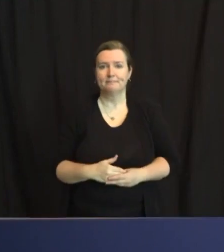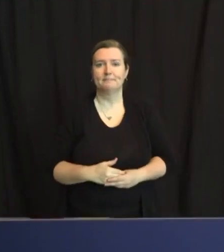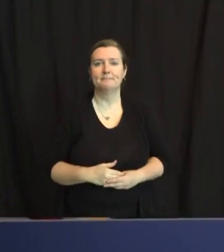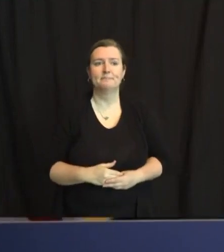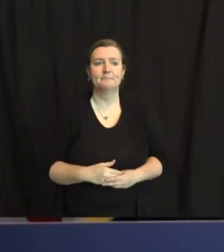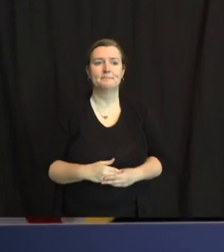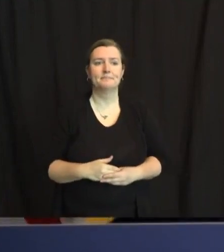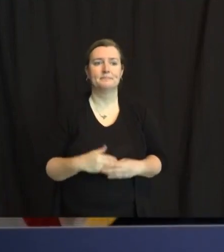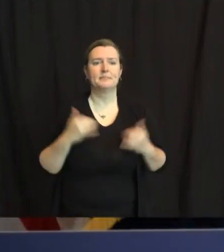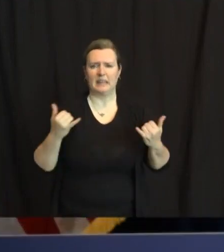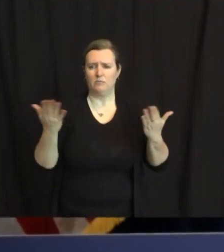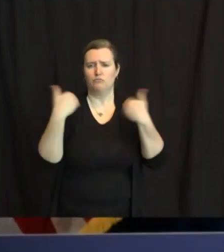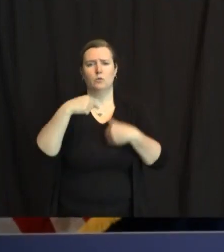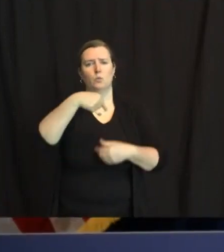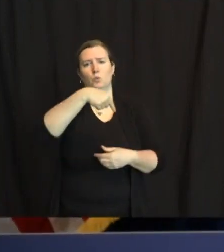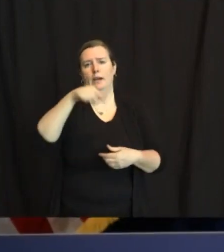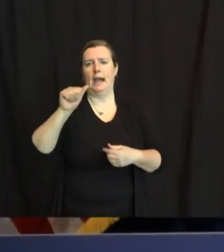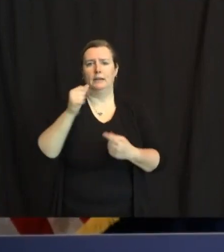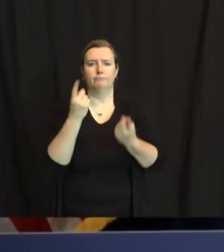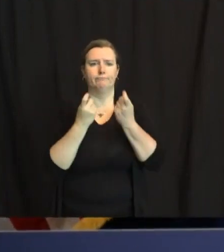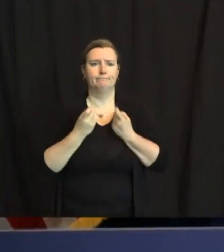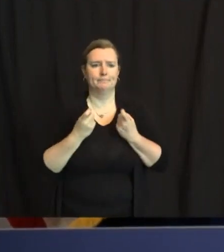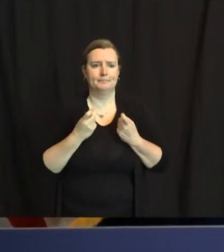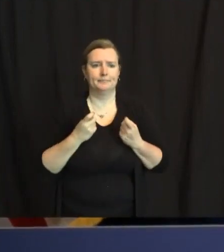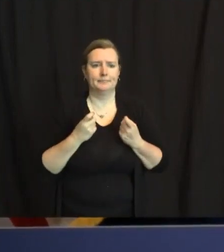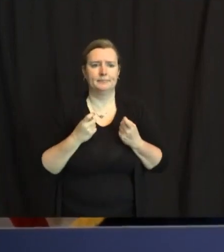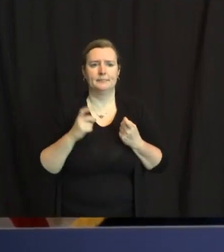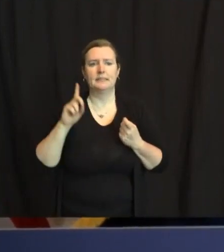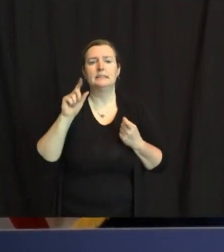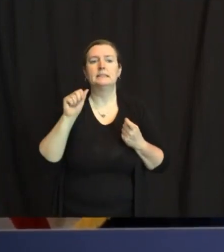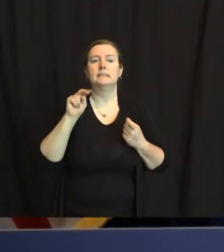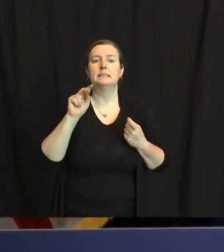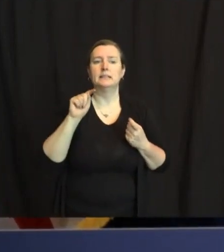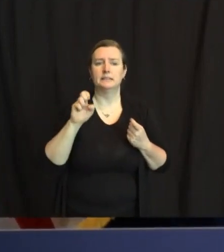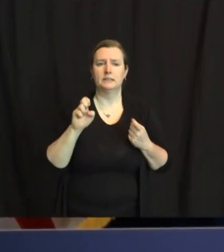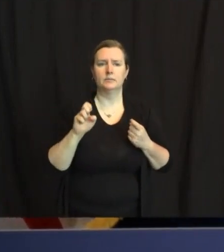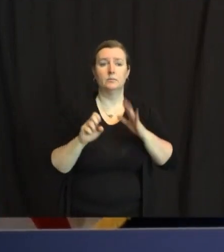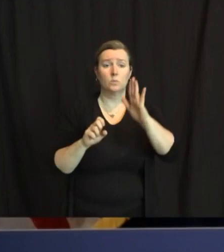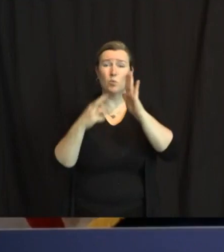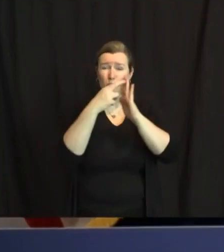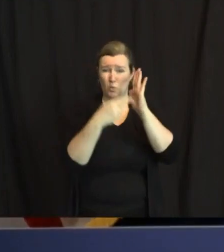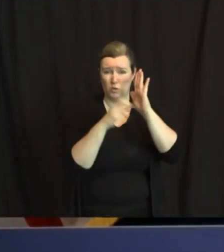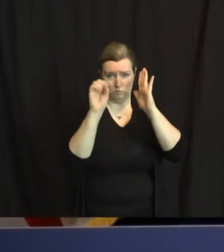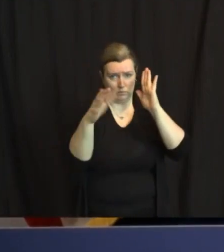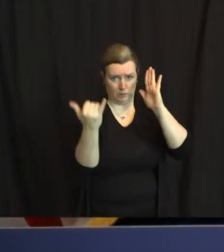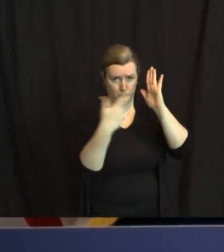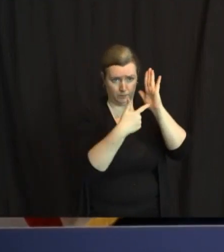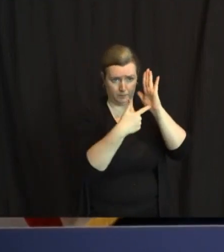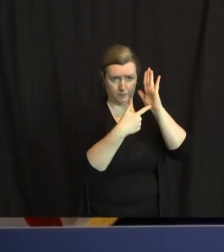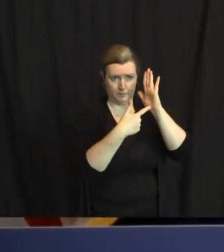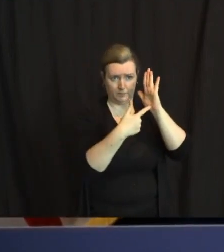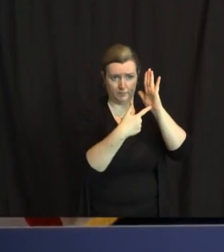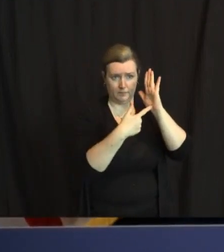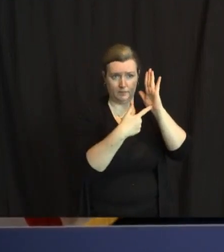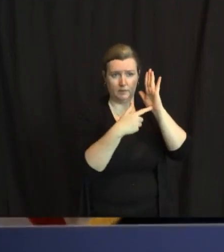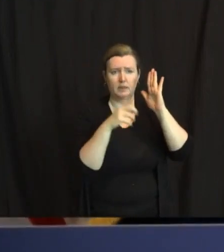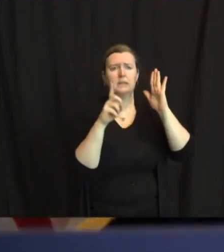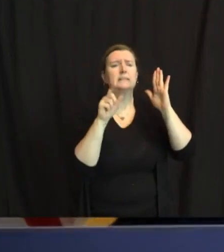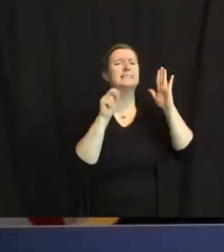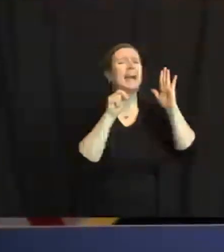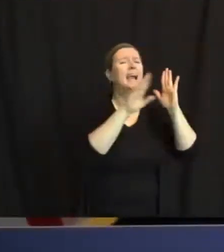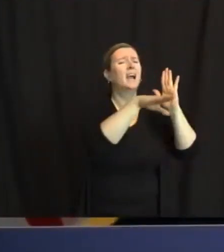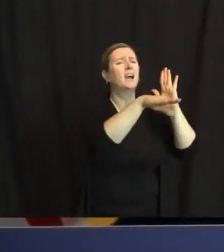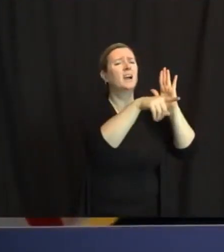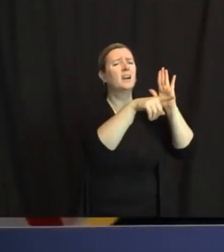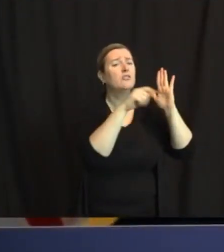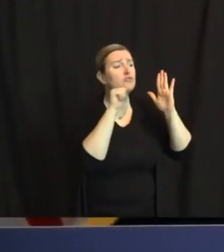over here, Dante. I think just a housekeeping matter, I've lost Dan. Is Dan still here? Hey, Dan. Tomorrow we're at